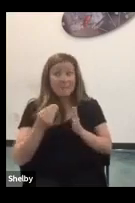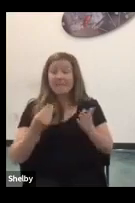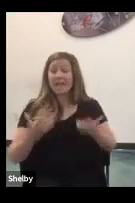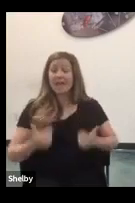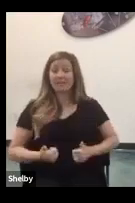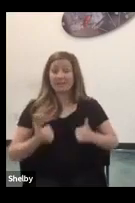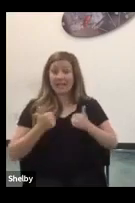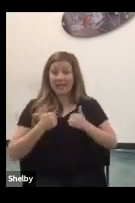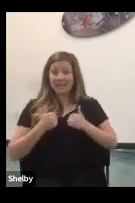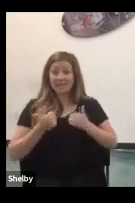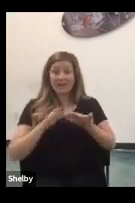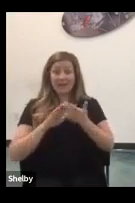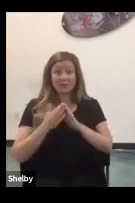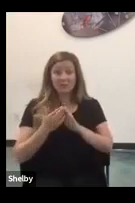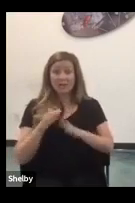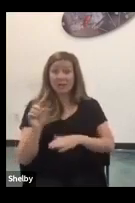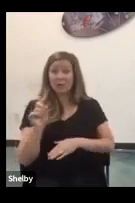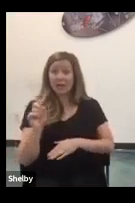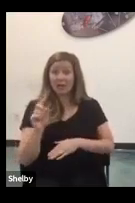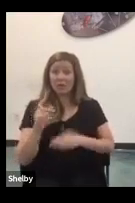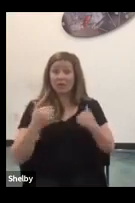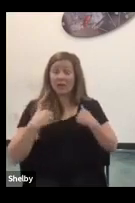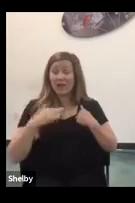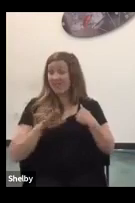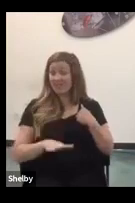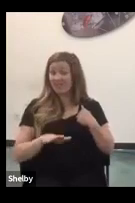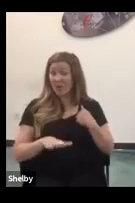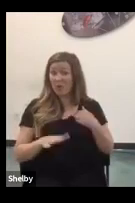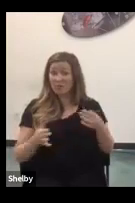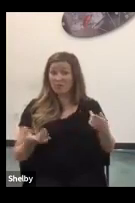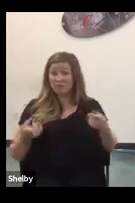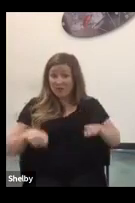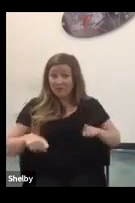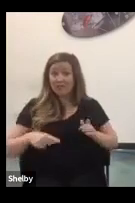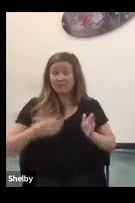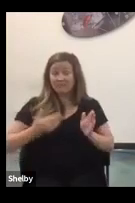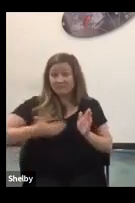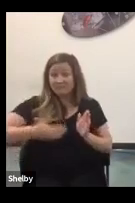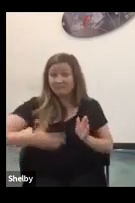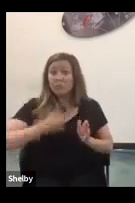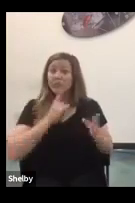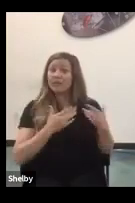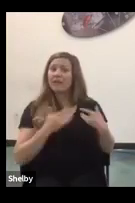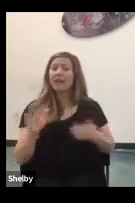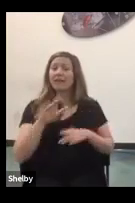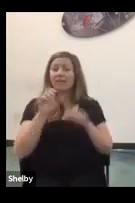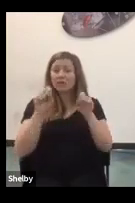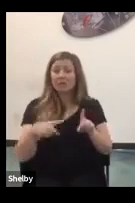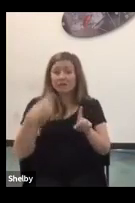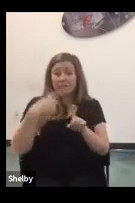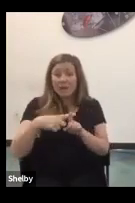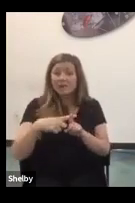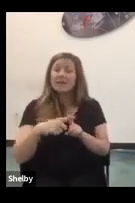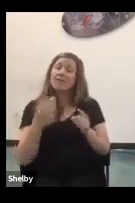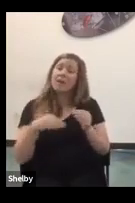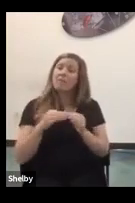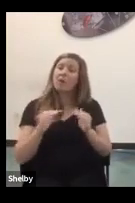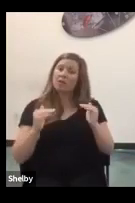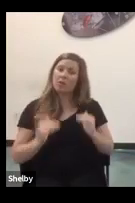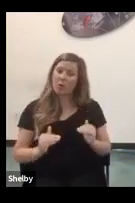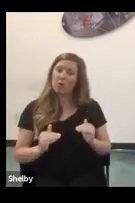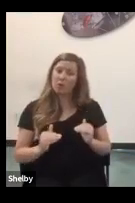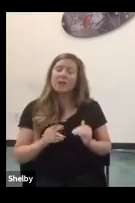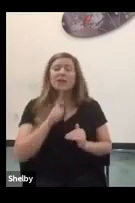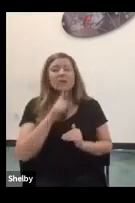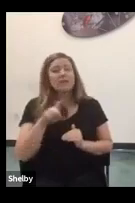in a community where we have low prevalence, the likelihood of their test being positive is going to be lower. And so it just needs to